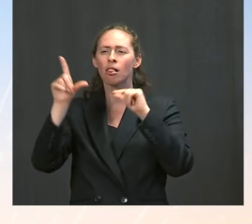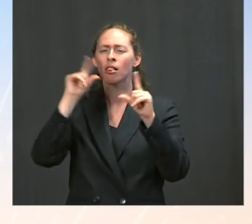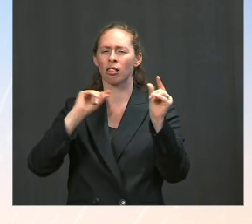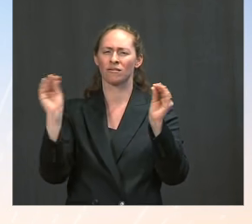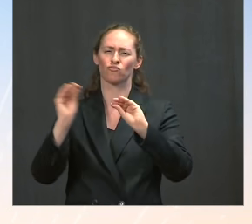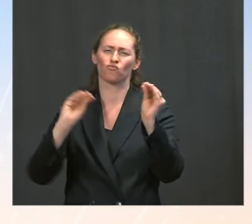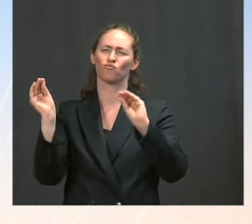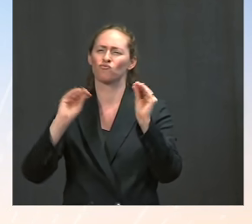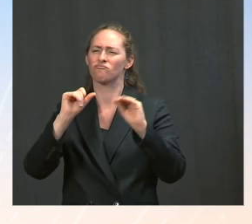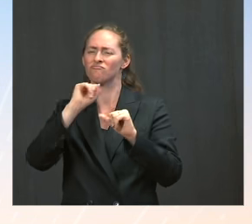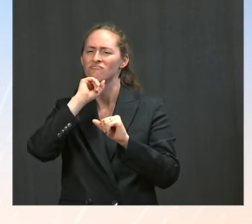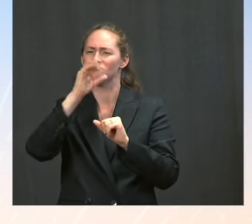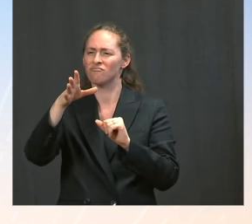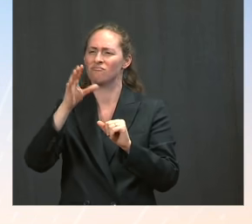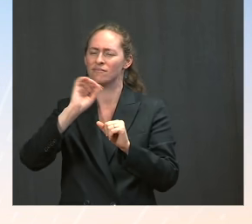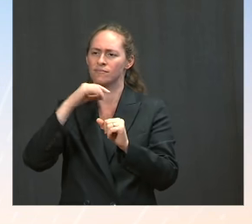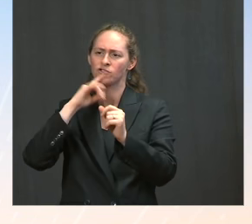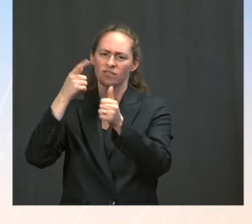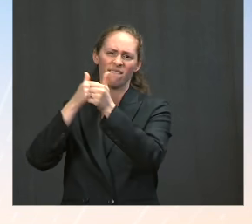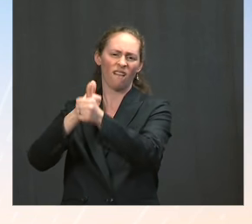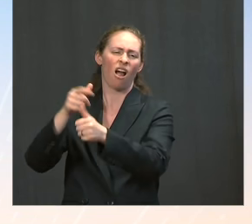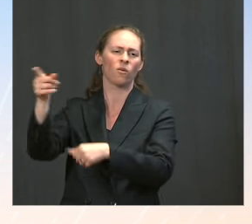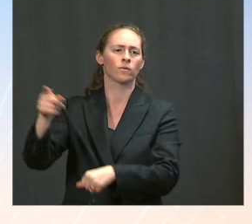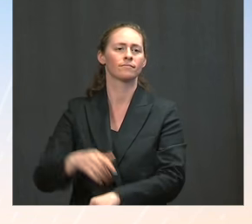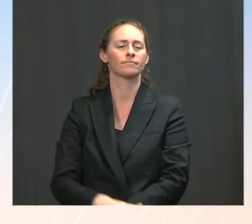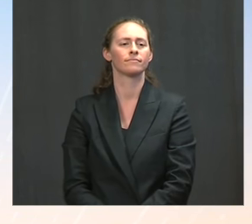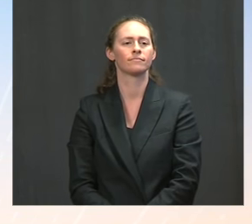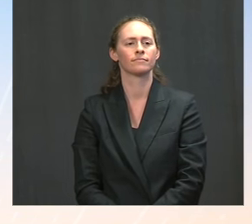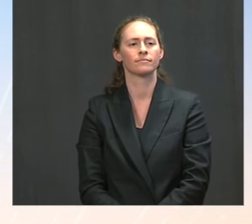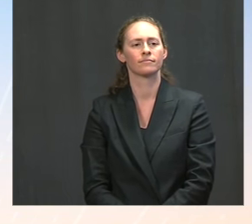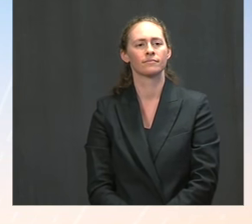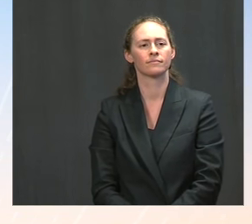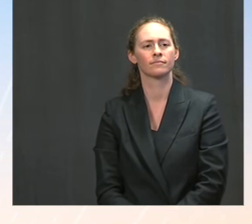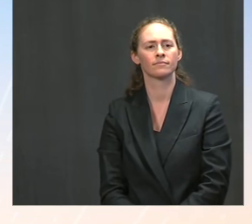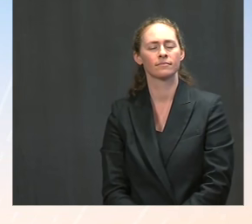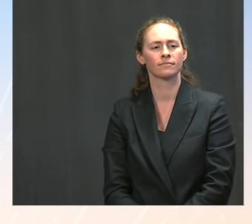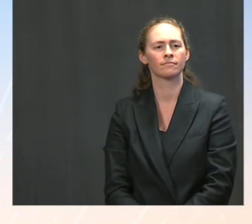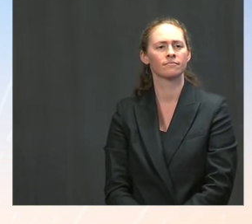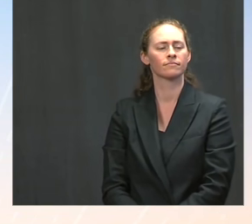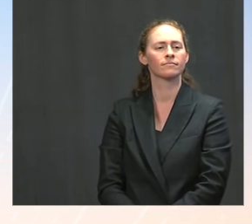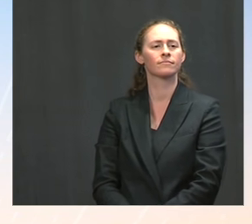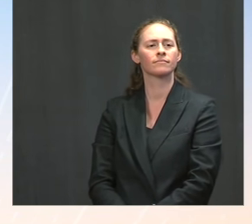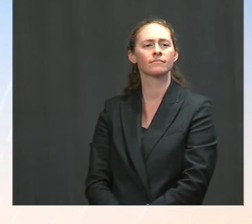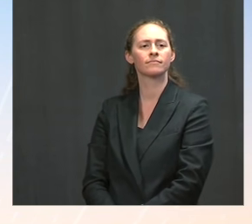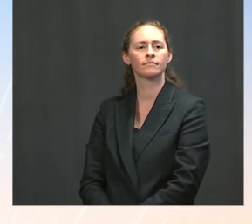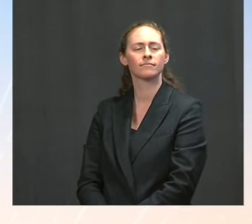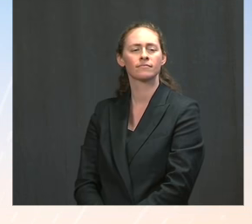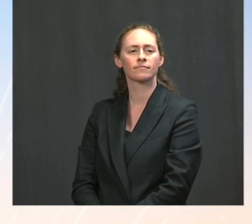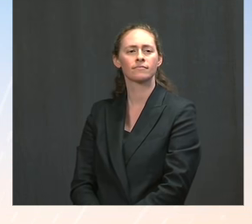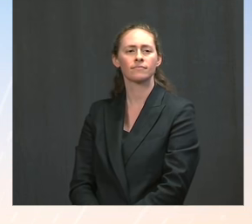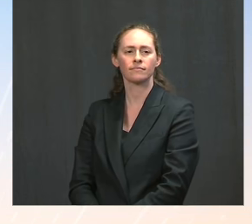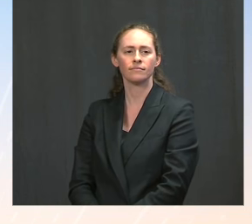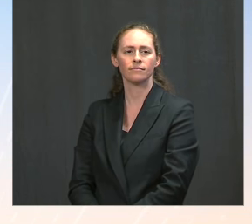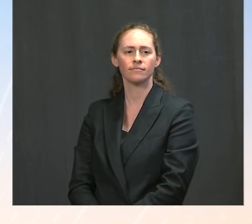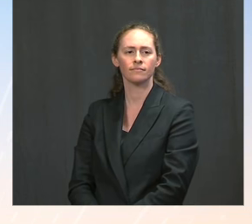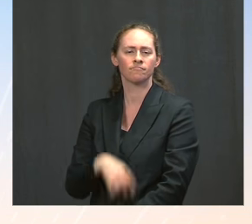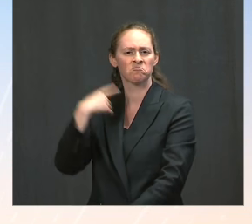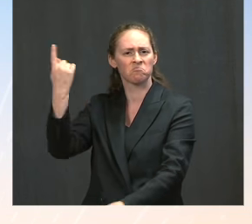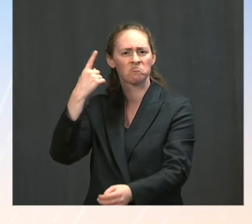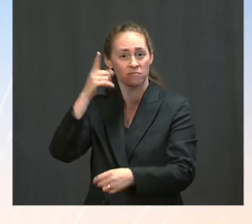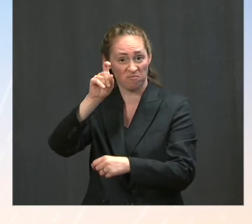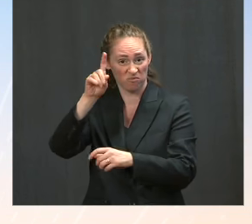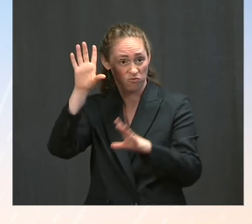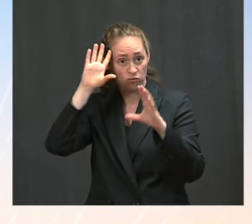look at a range of factors. And just on the Fed, is the president concerned at all that choosing a new Federal Reserve chairman during a period of economic uncertainty and